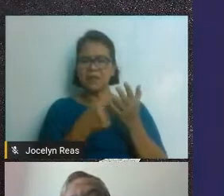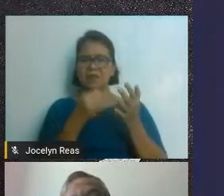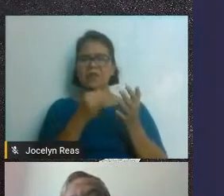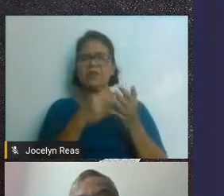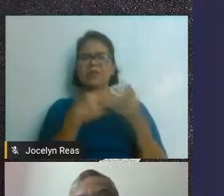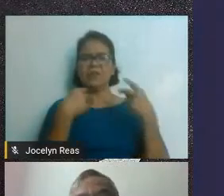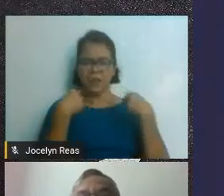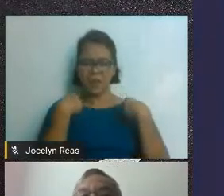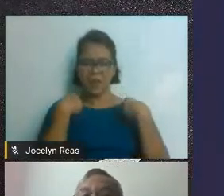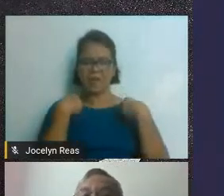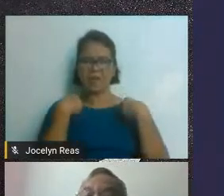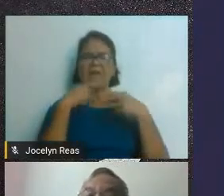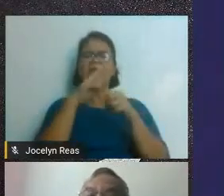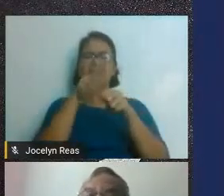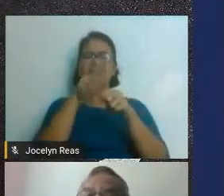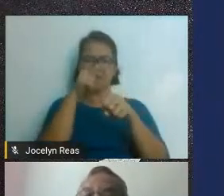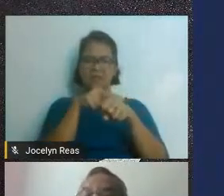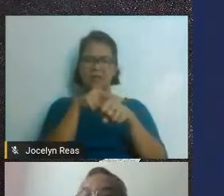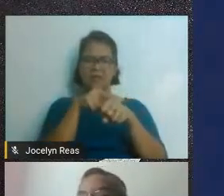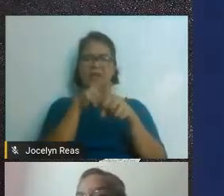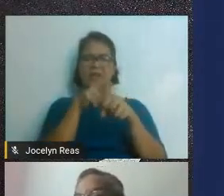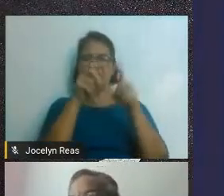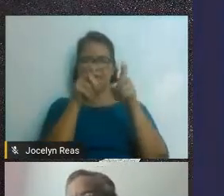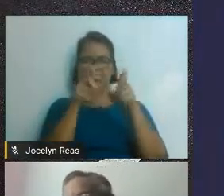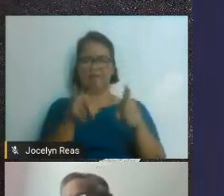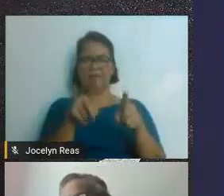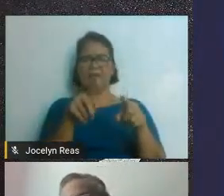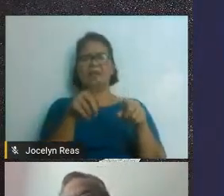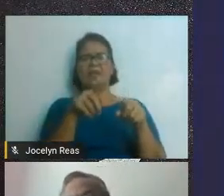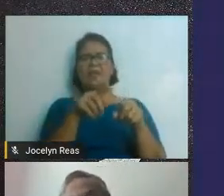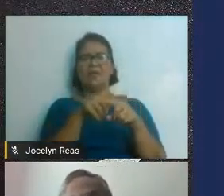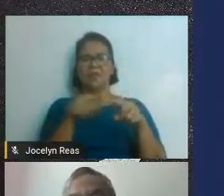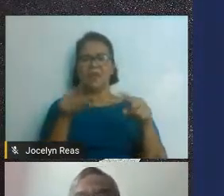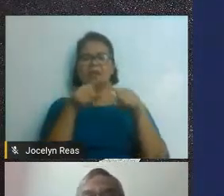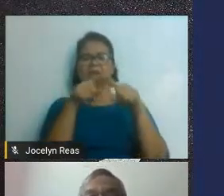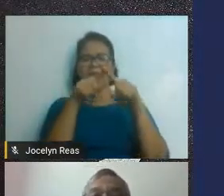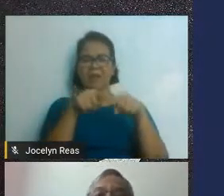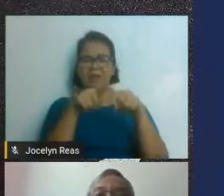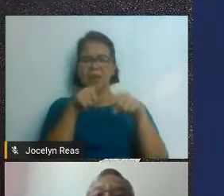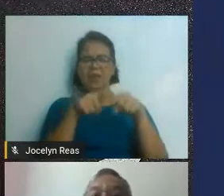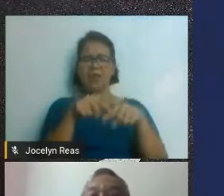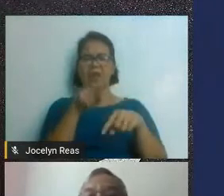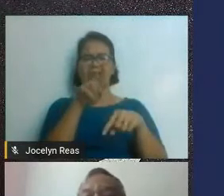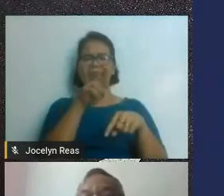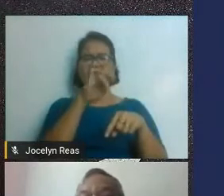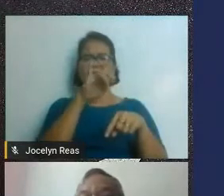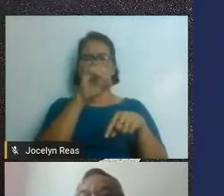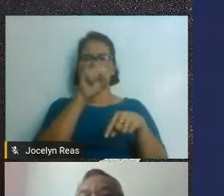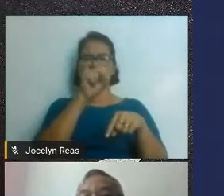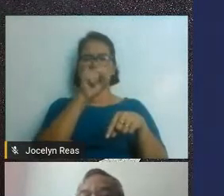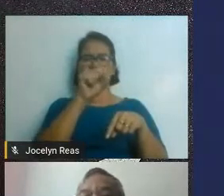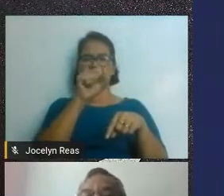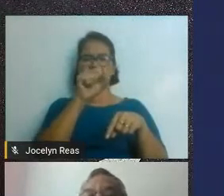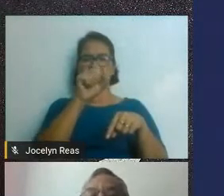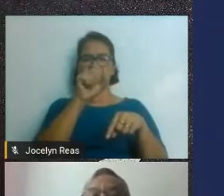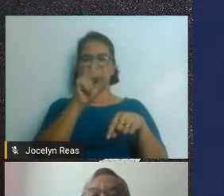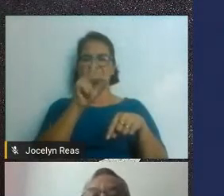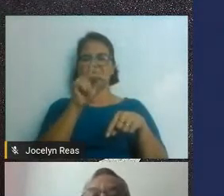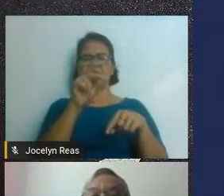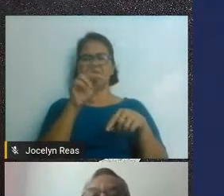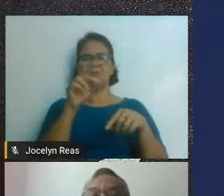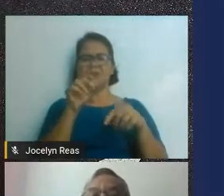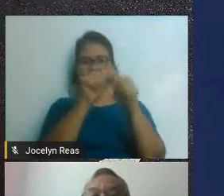national assessments. Pero depende rin sa risk area ng mga lugar. Ano? Kung very low ang risk area, we'll administer